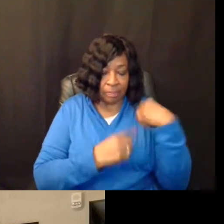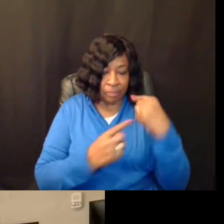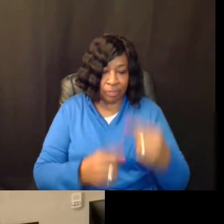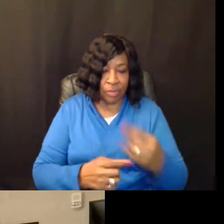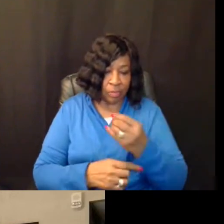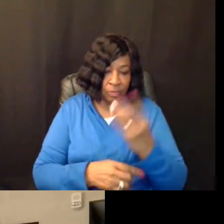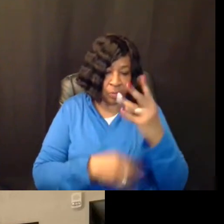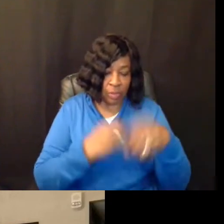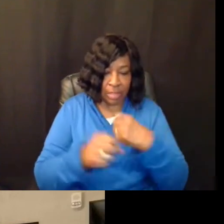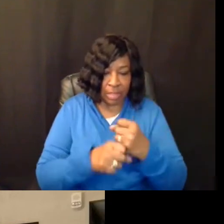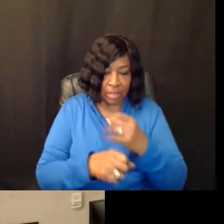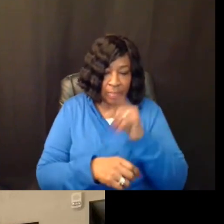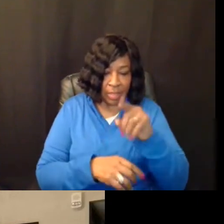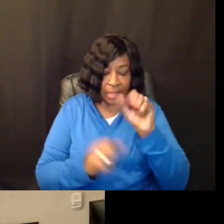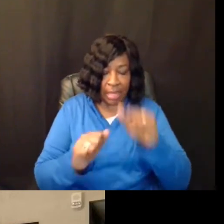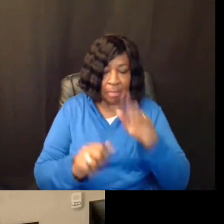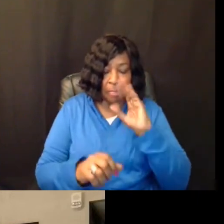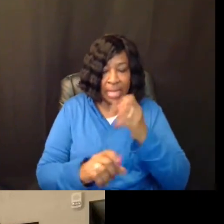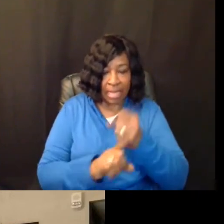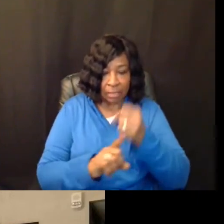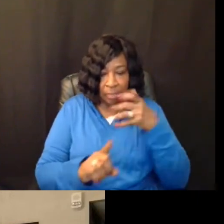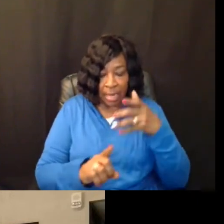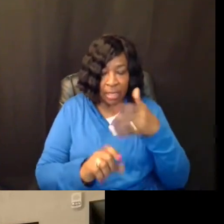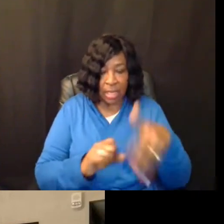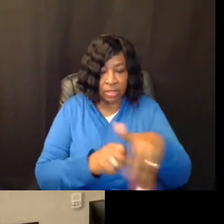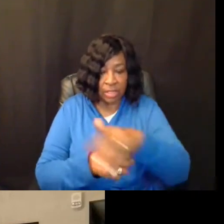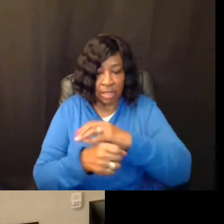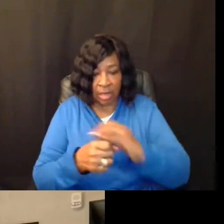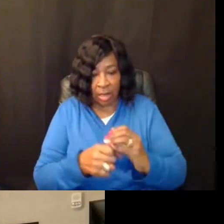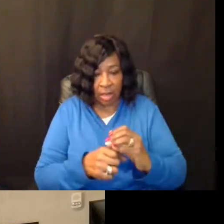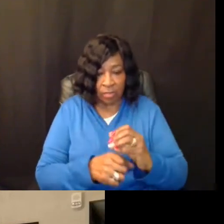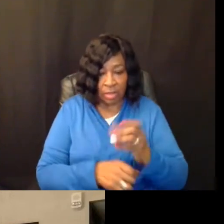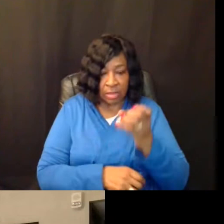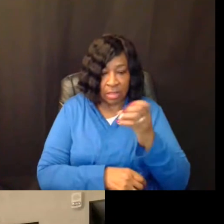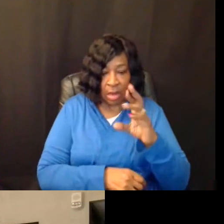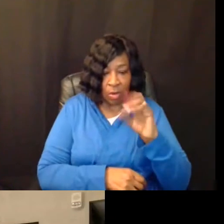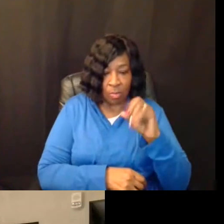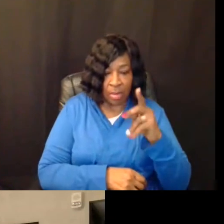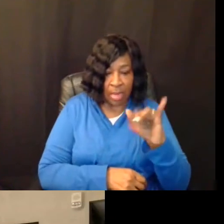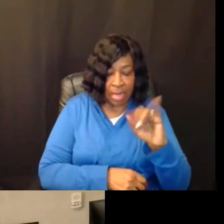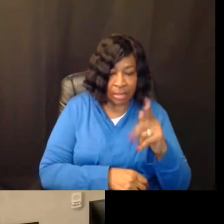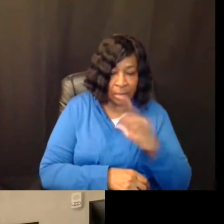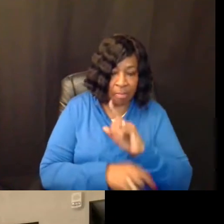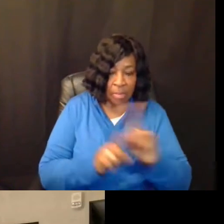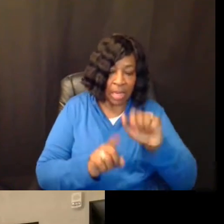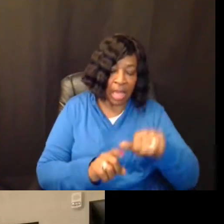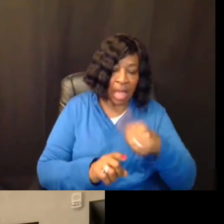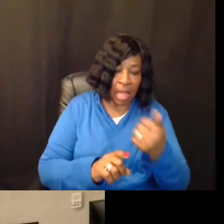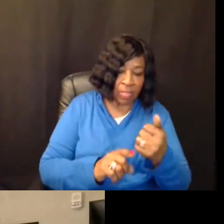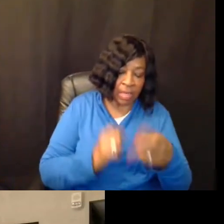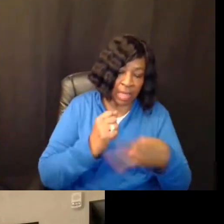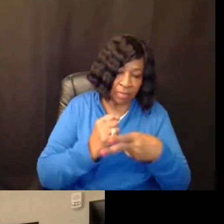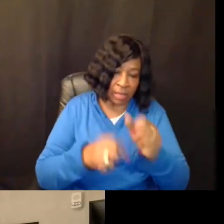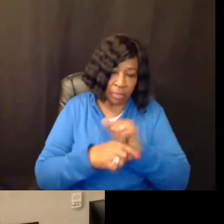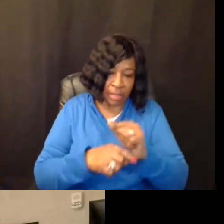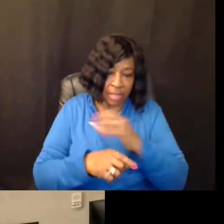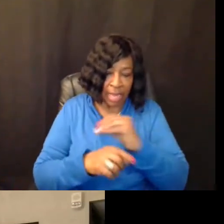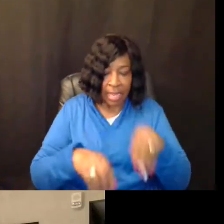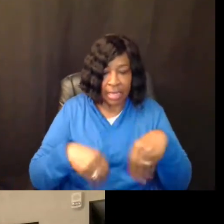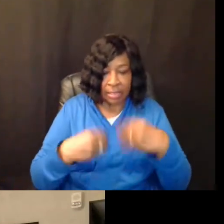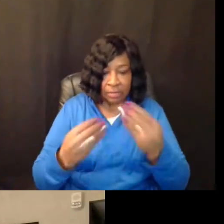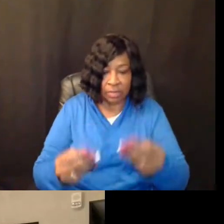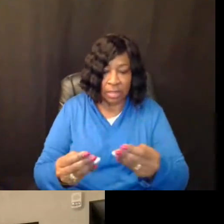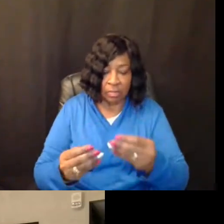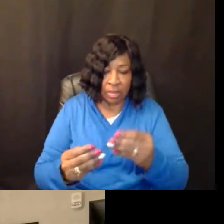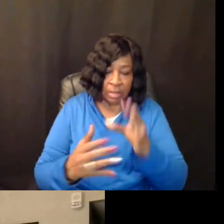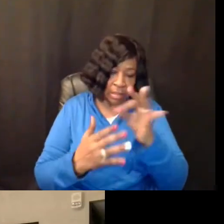expanded to cover not only cover cropping, but other kinds of conservation practices, and essentially provide a menu of options